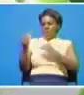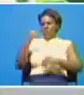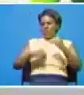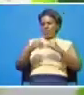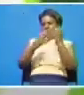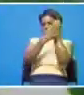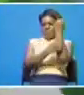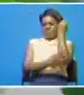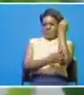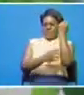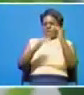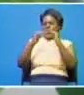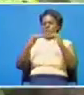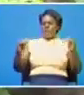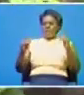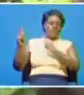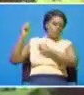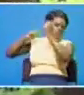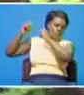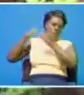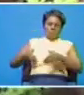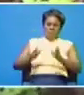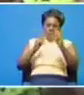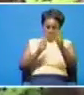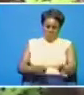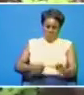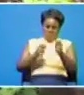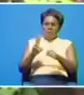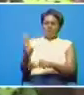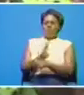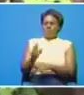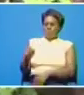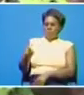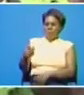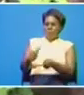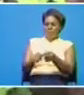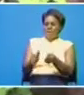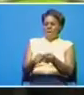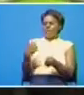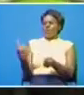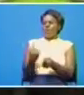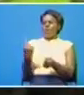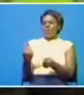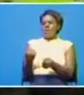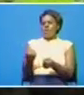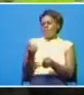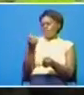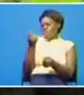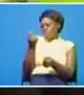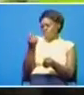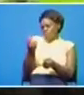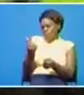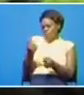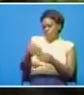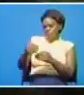high poverty levels. Traditionally, the farmers say they used to plant only maize randomly and with very little